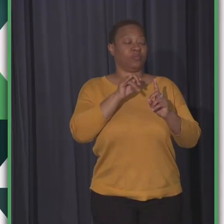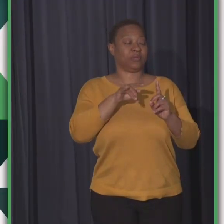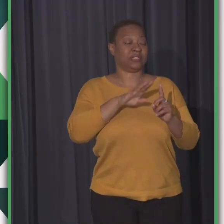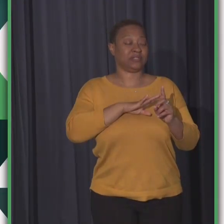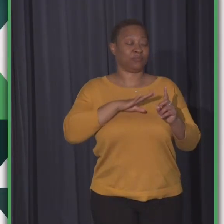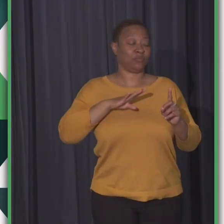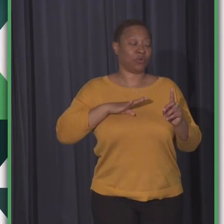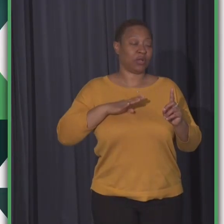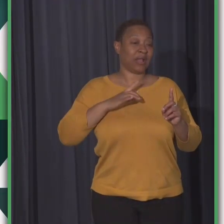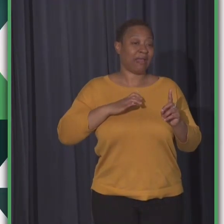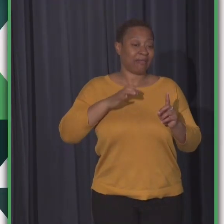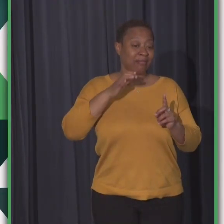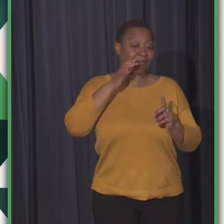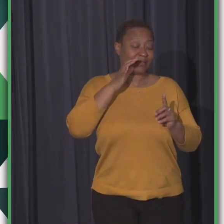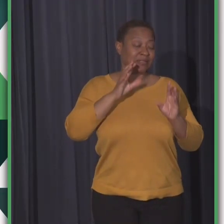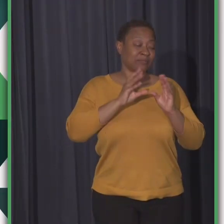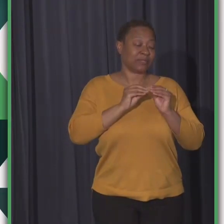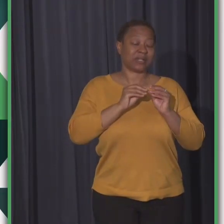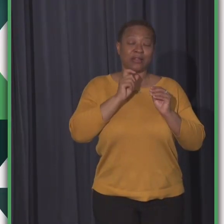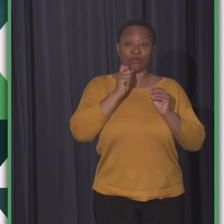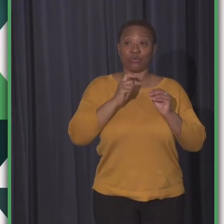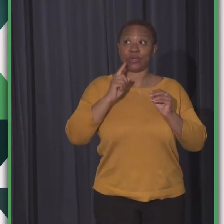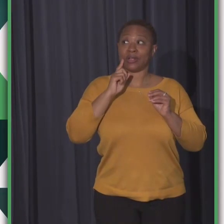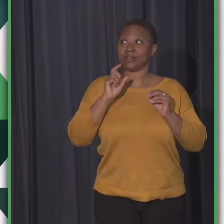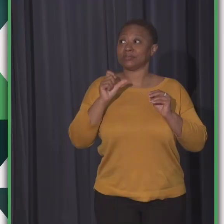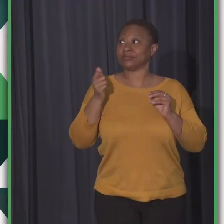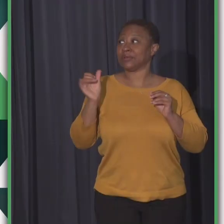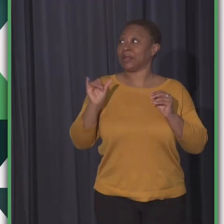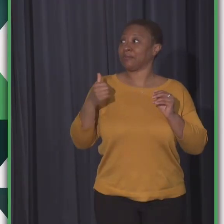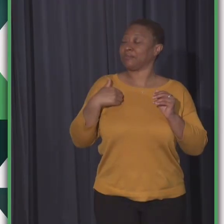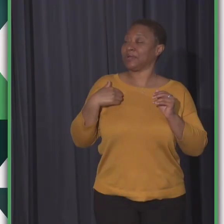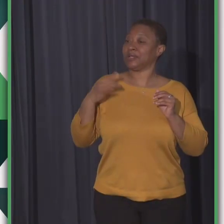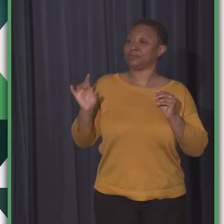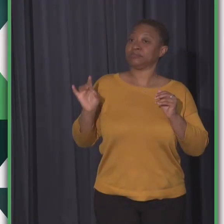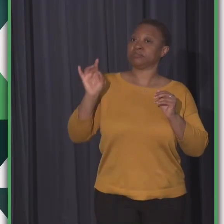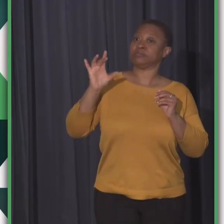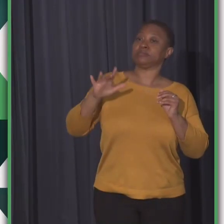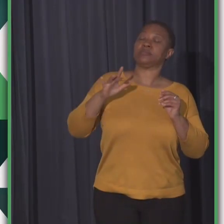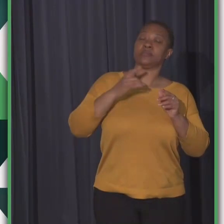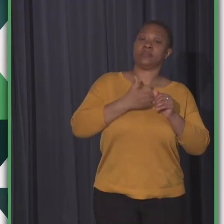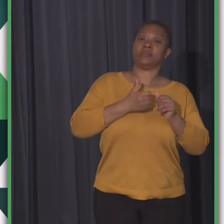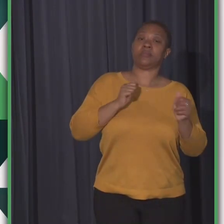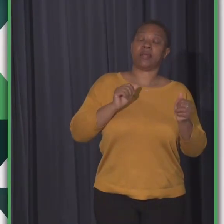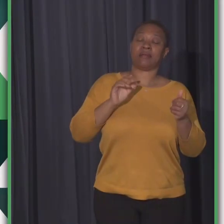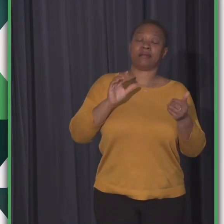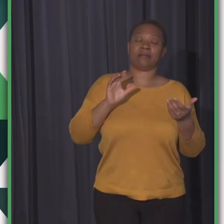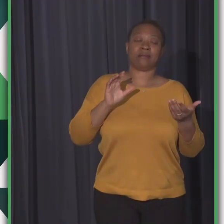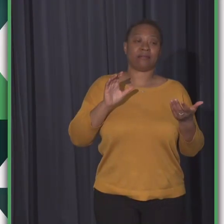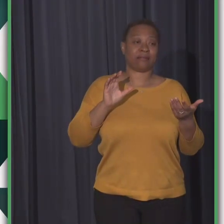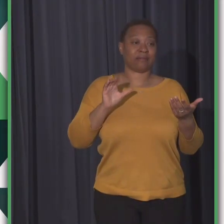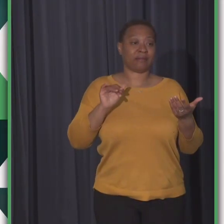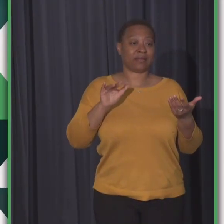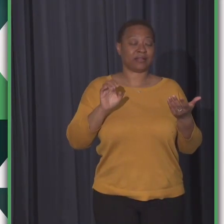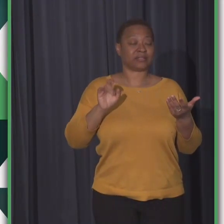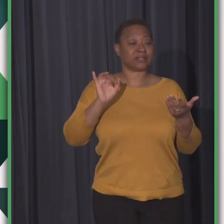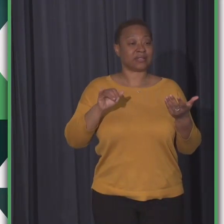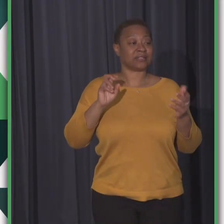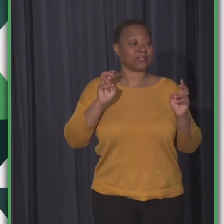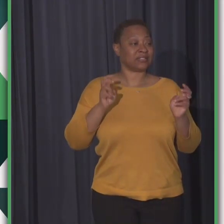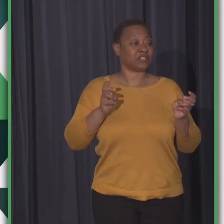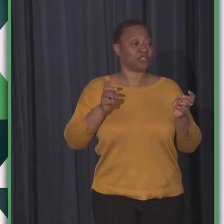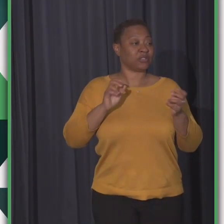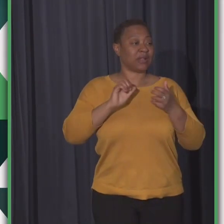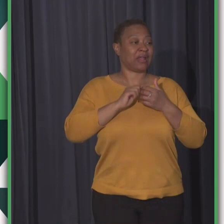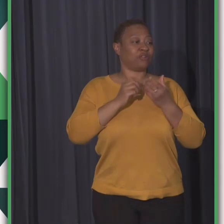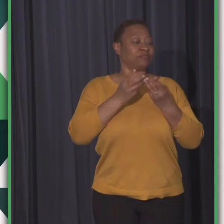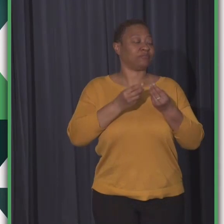hear, I listen to the meetings, I don't hear other than when someone like myself brings it up, that being an issue that is being discussed and how to make